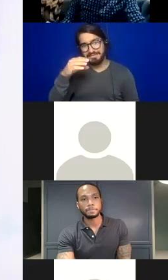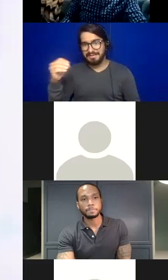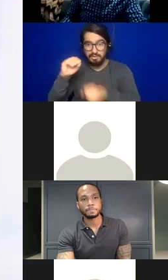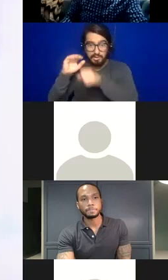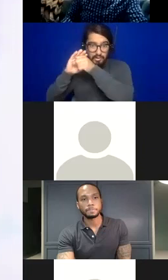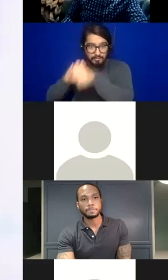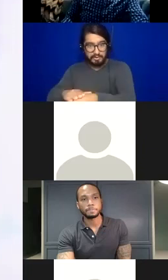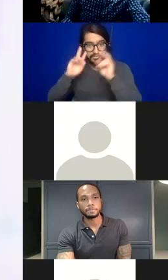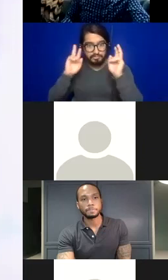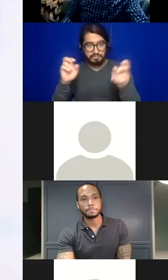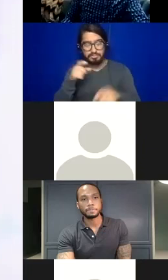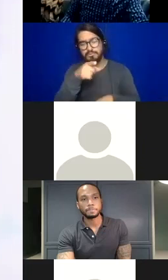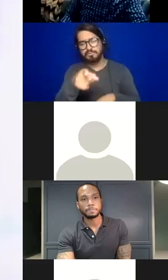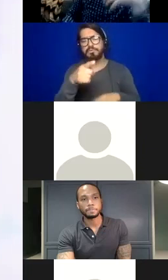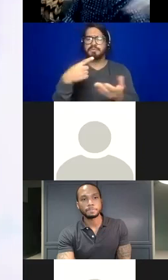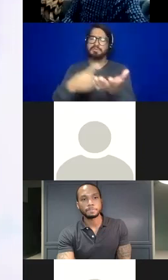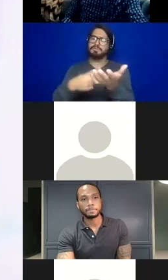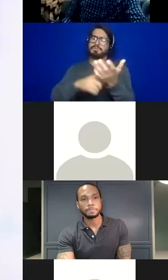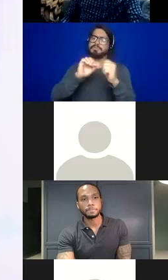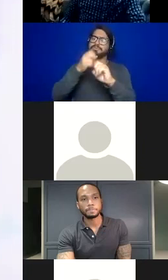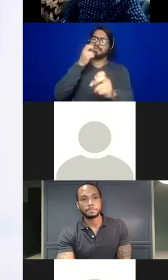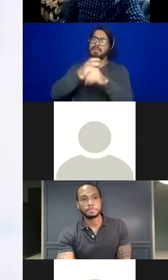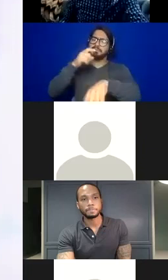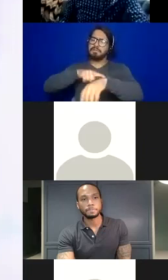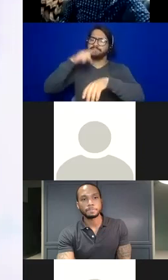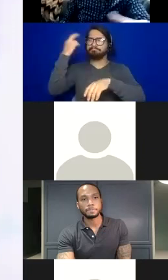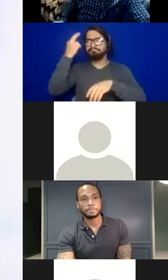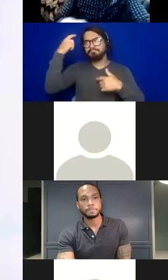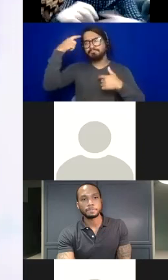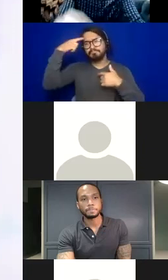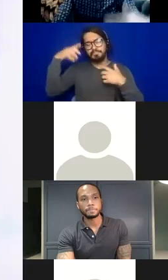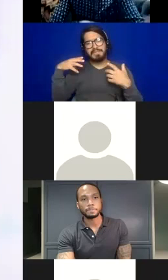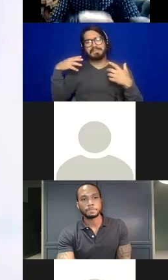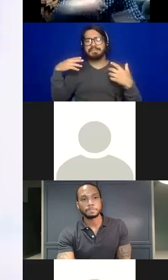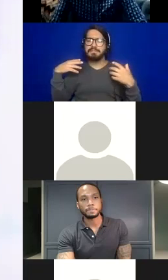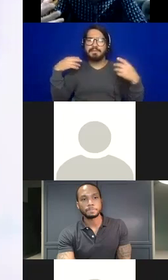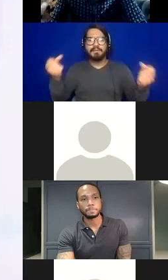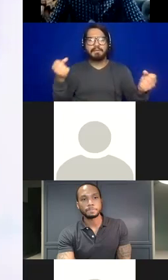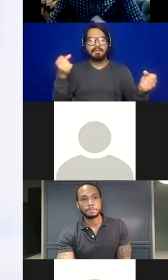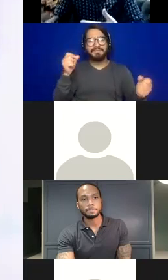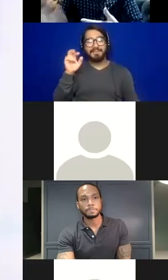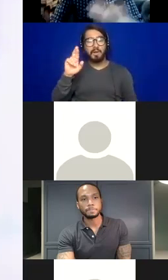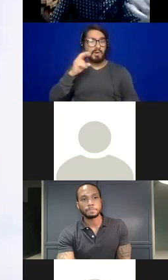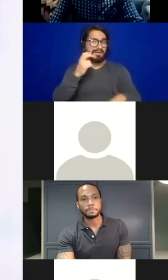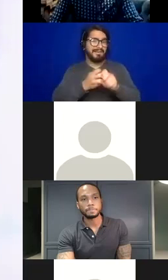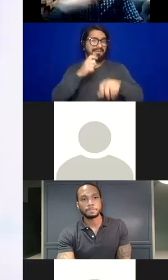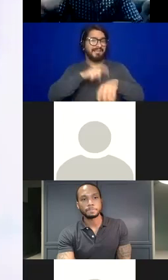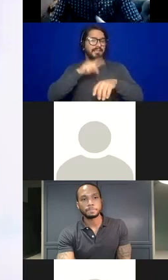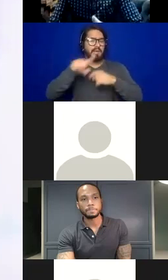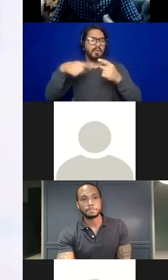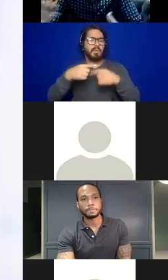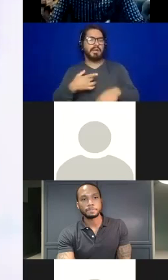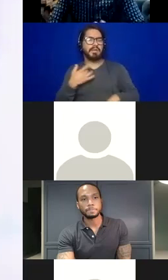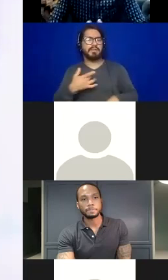what does it look like when you're having a hard time because of mental health, they're like, what does it look like when you're having a hard time because of oppression? So they frame crisis in terms